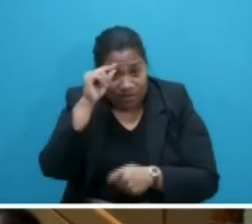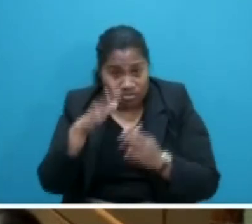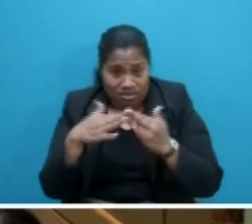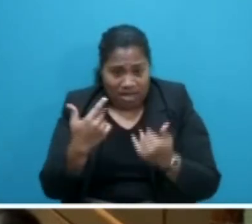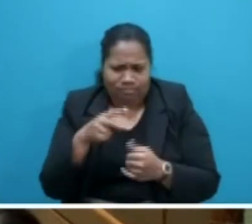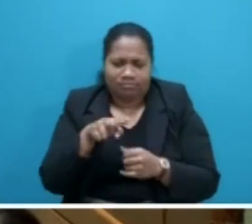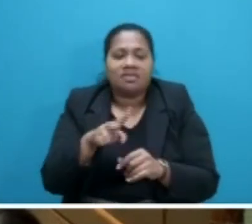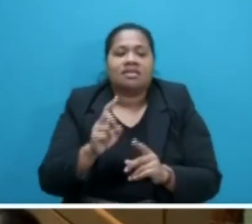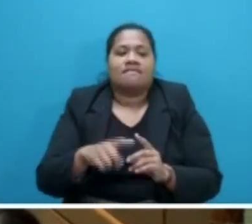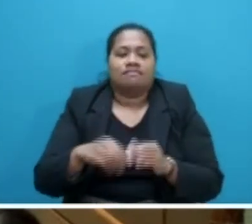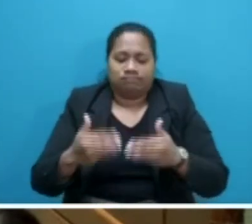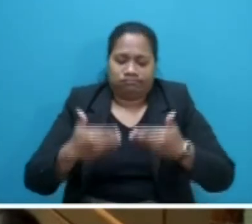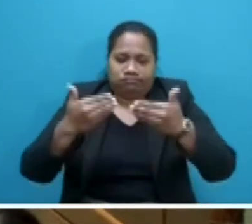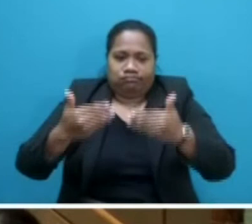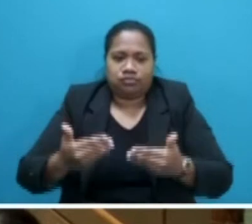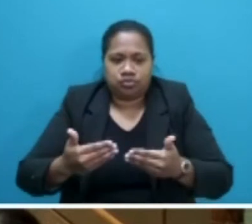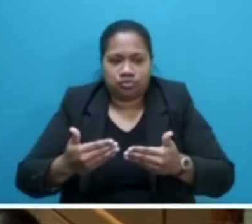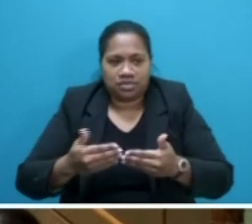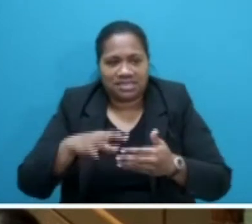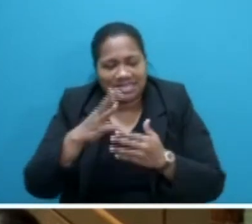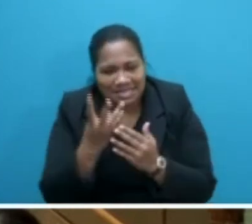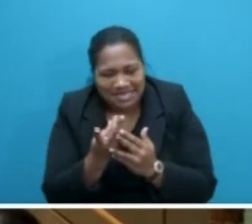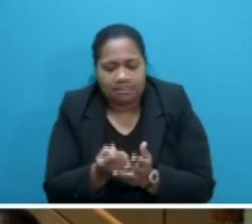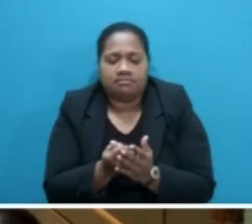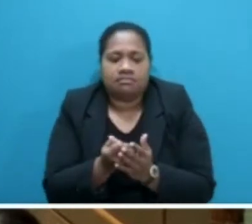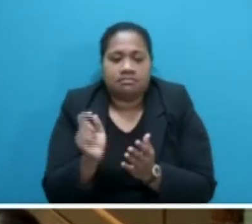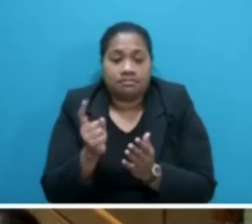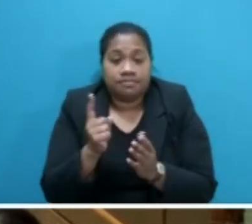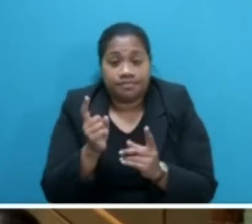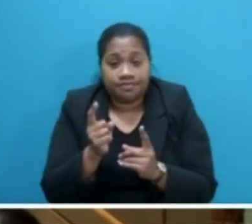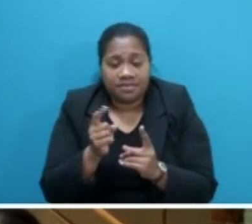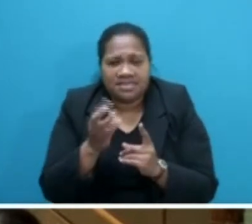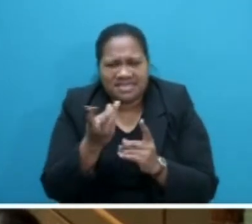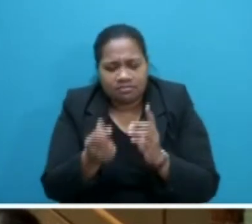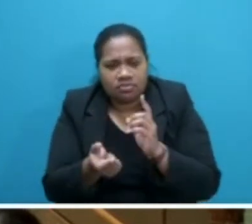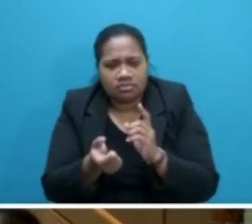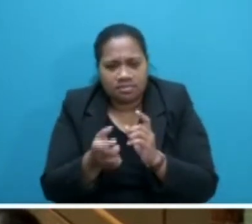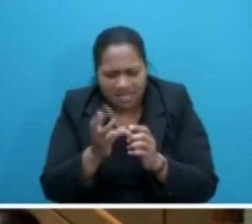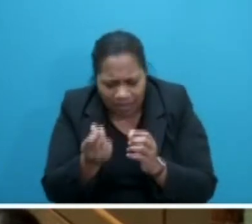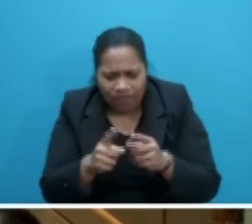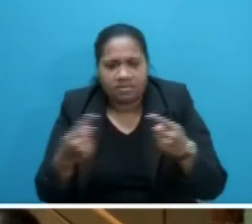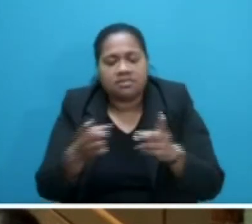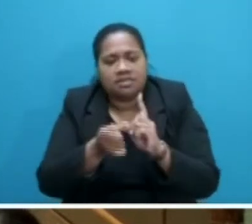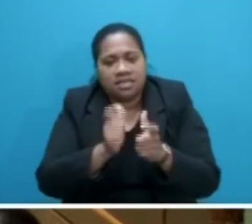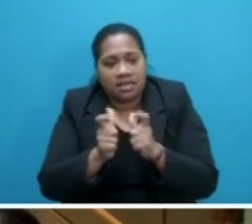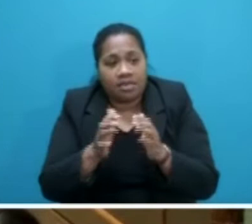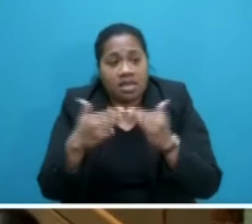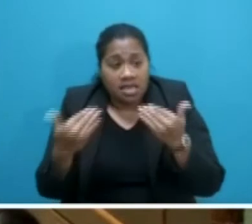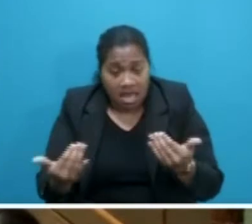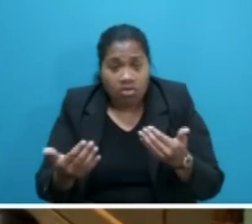the climate reality, are some of the world's most critically important climate ambassadors. The application window is now open for